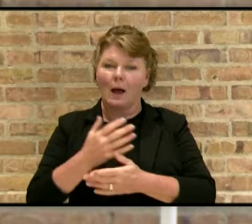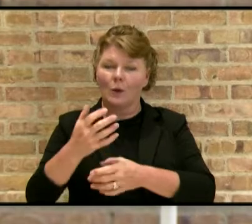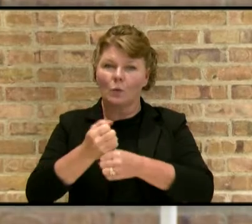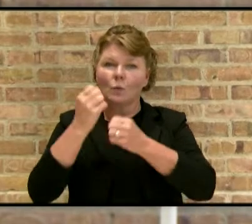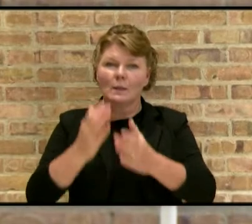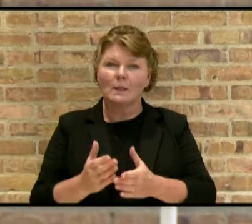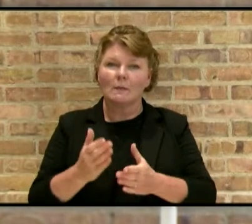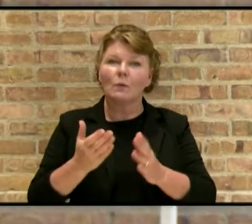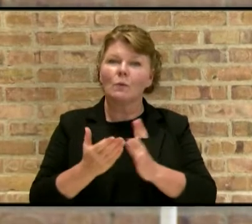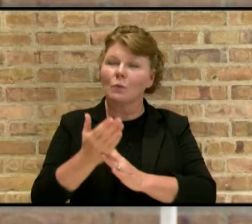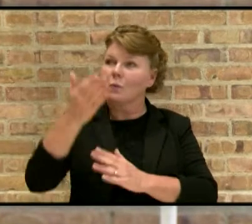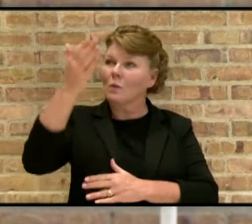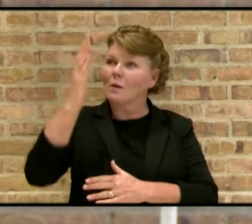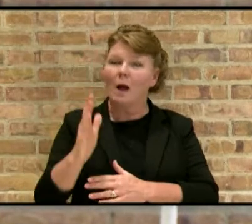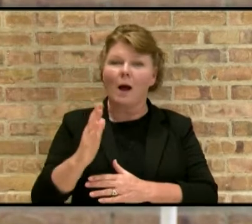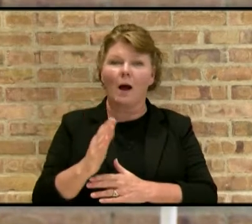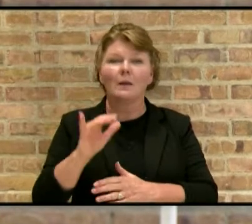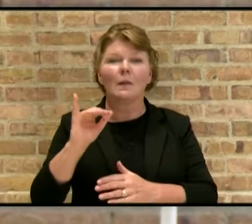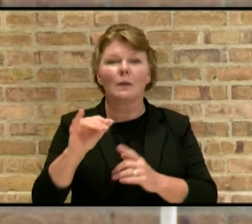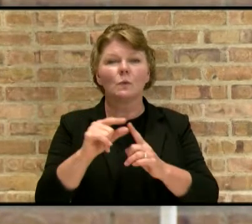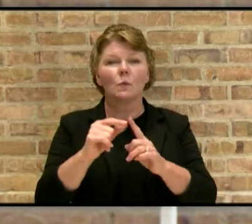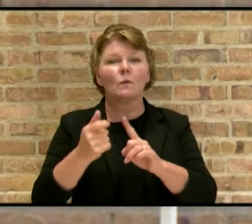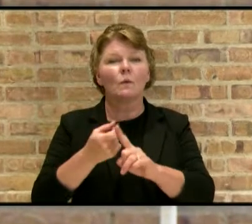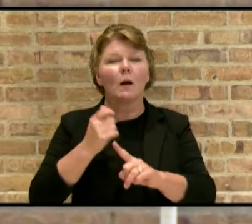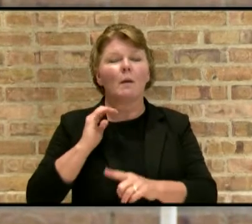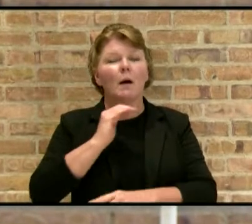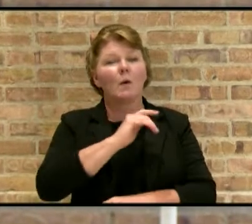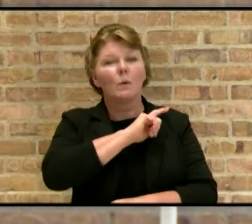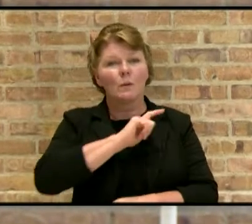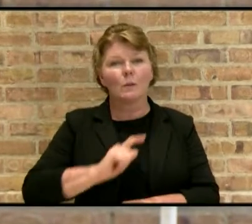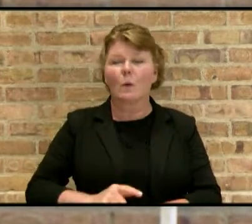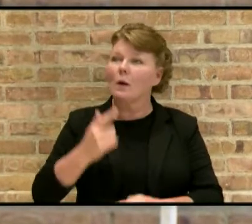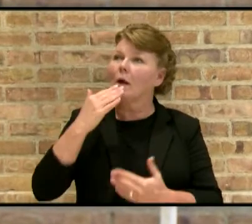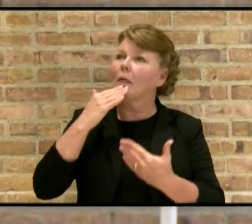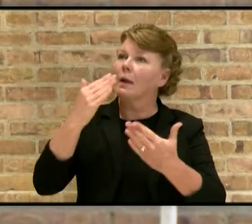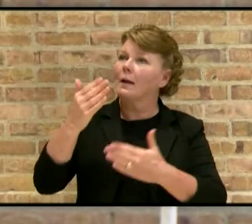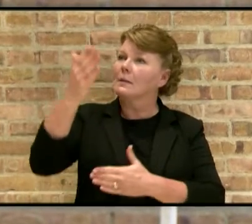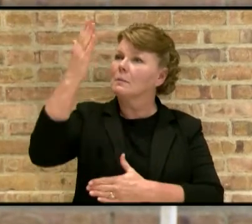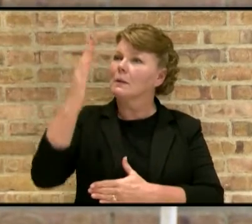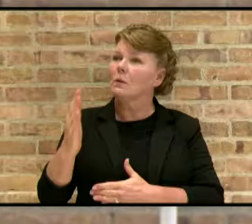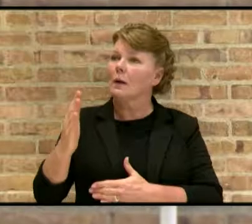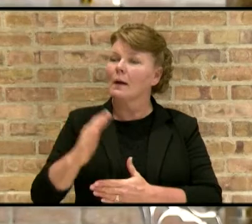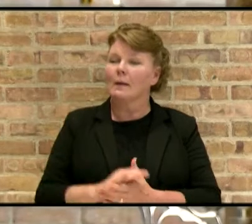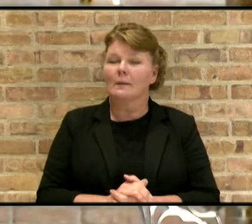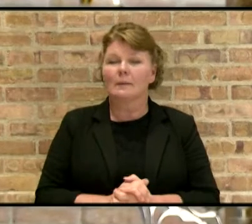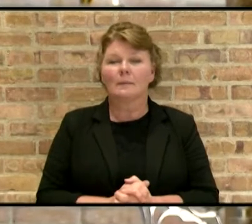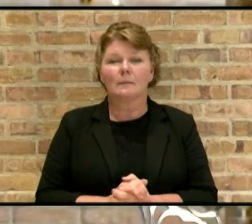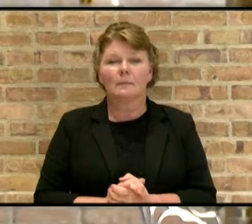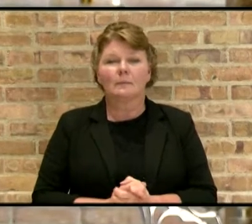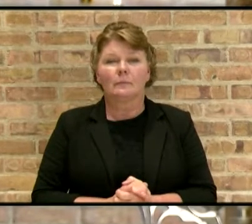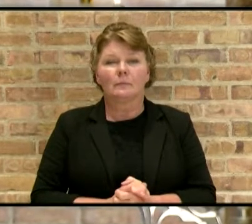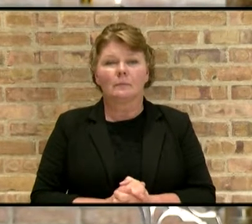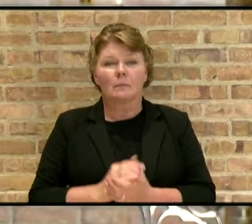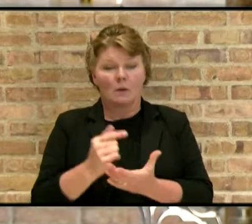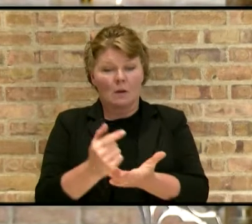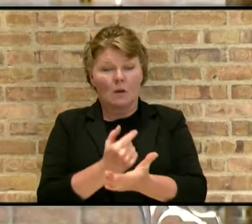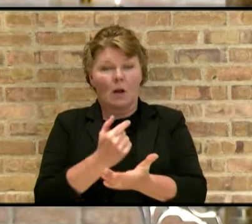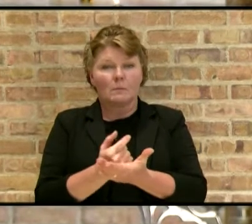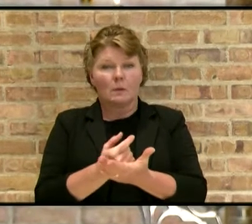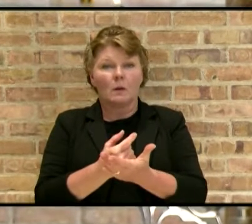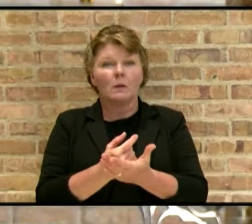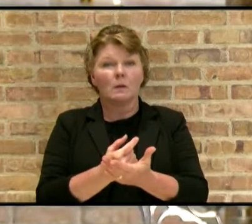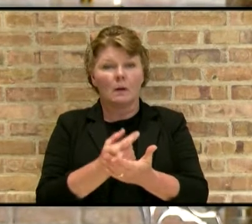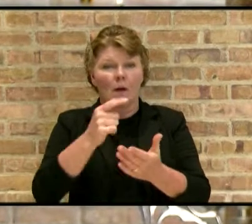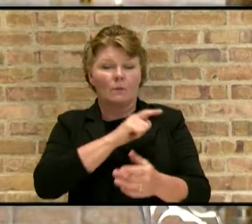through God. This is the word of the Lord. Thanks be to God. The Holy Gospel of our